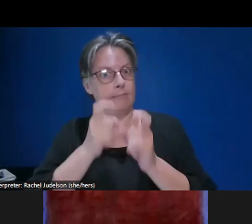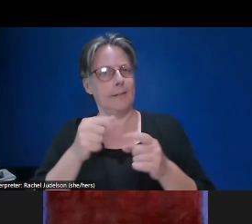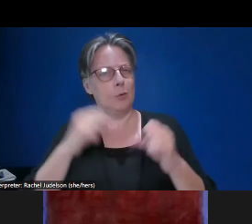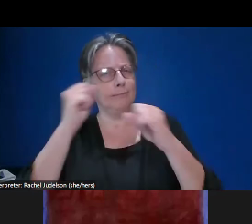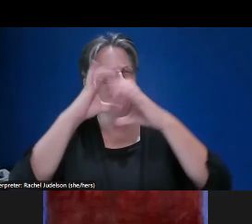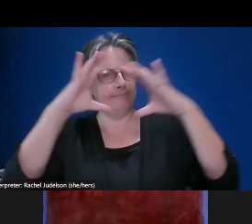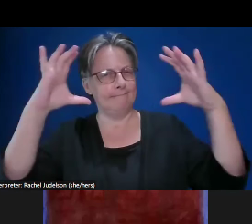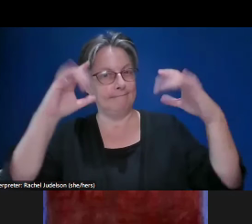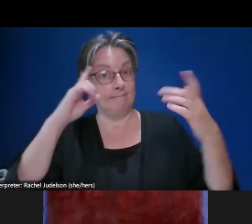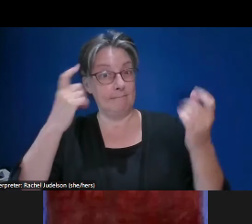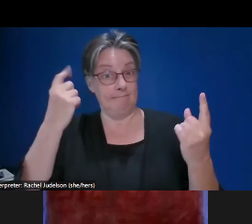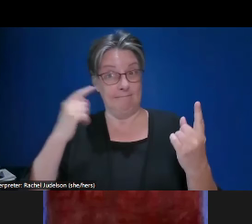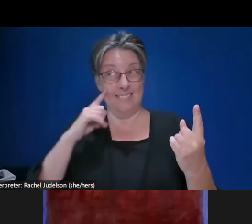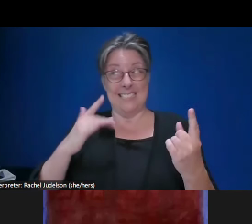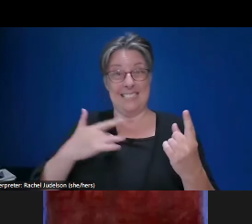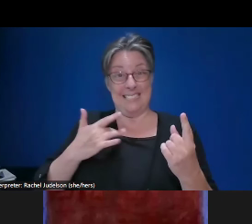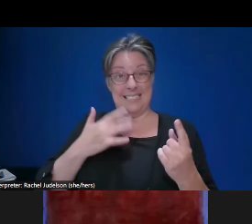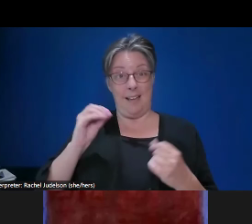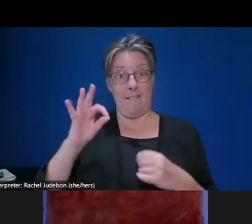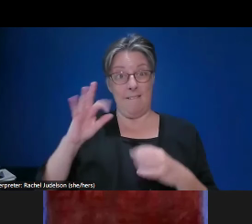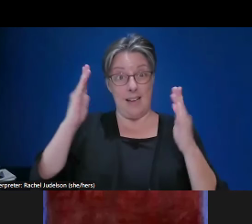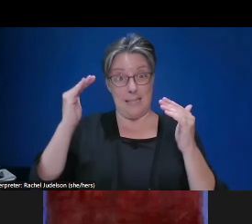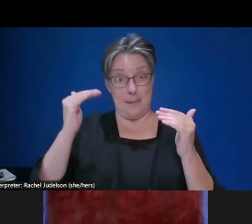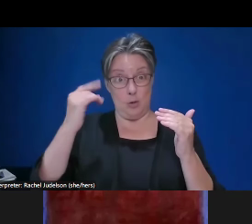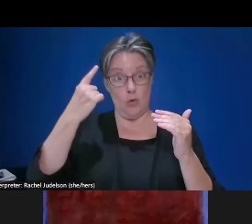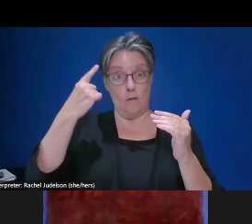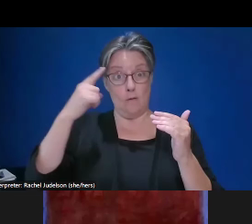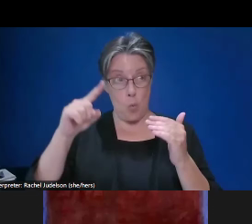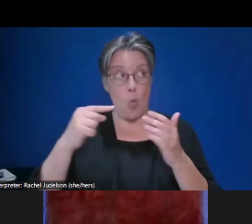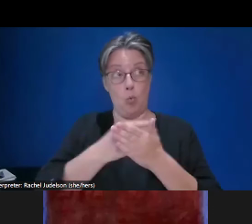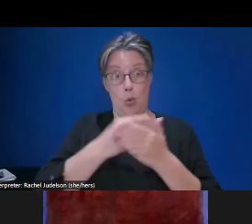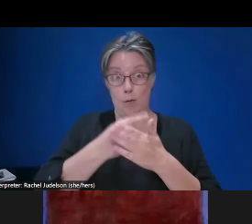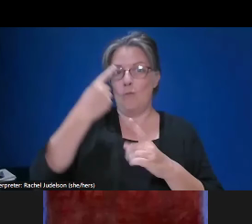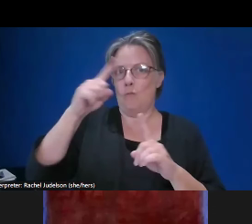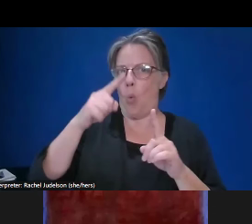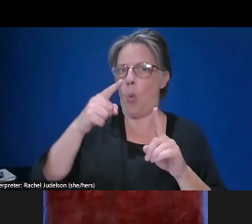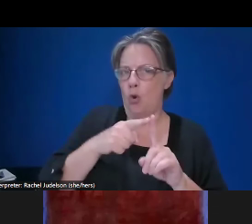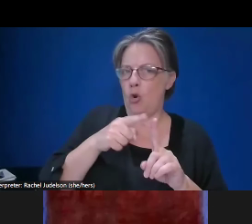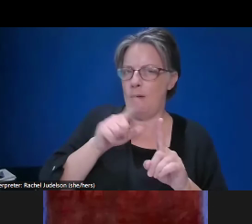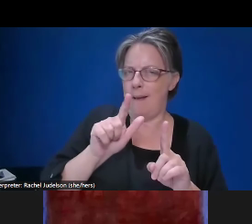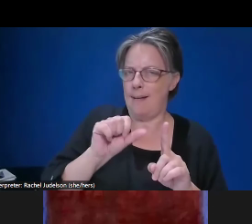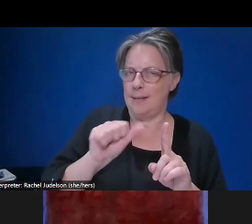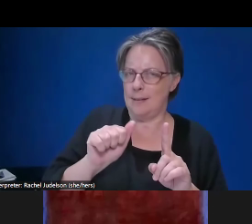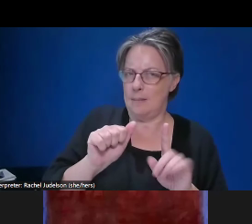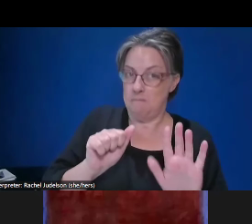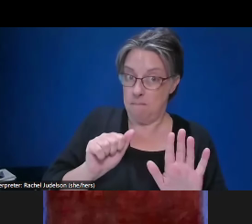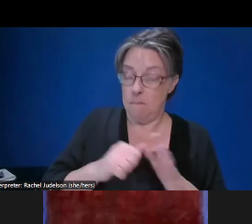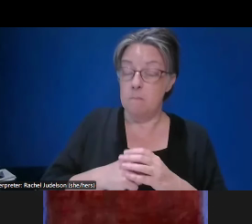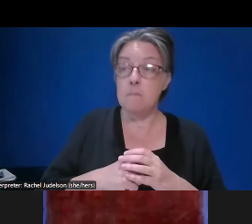the expectations are for a review for the LSA. The